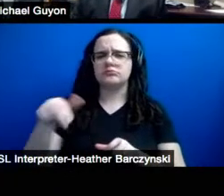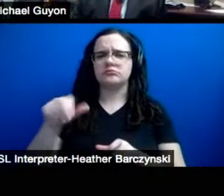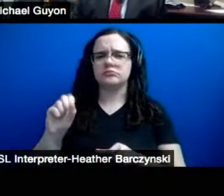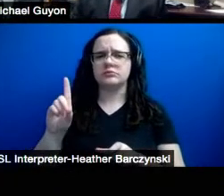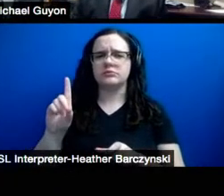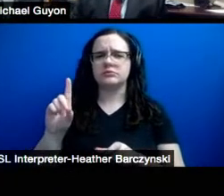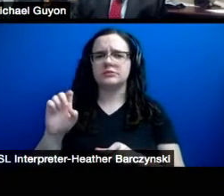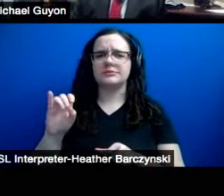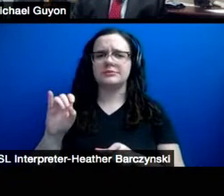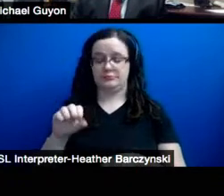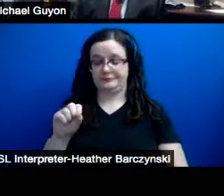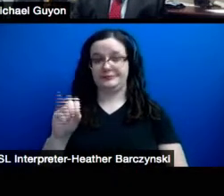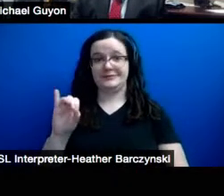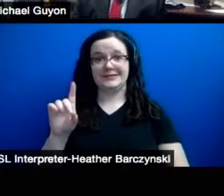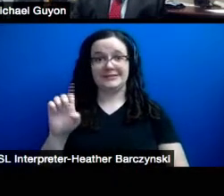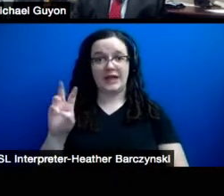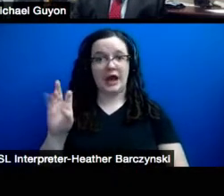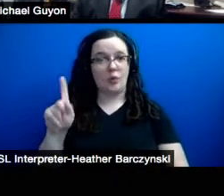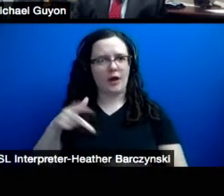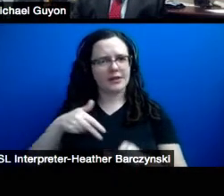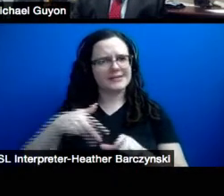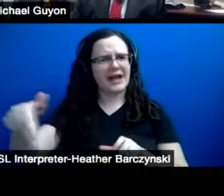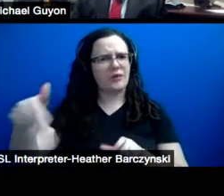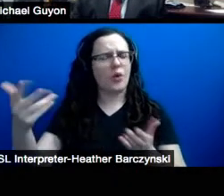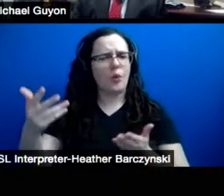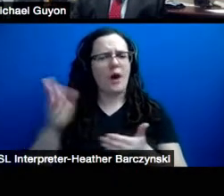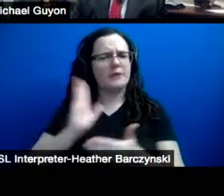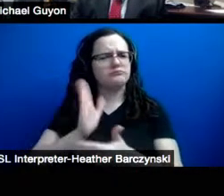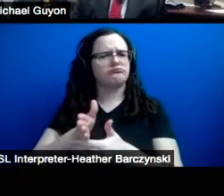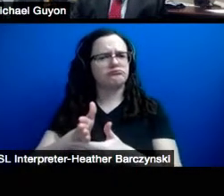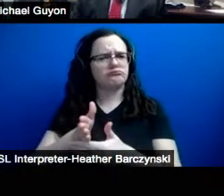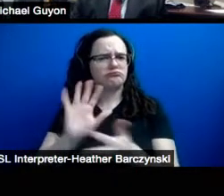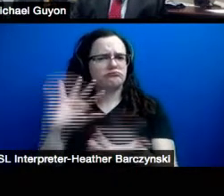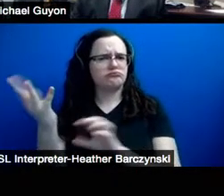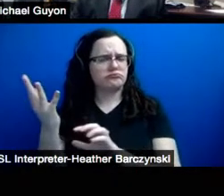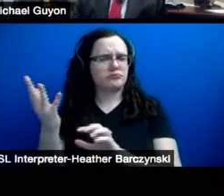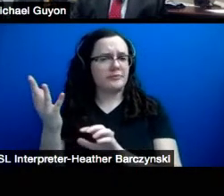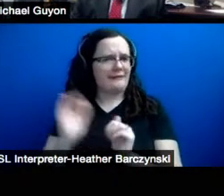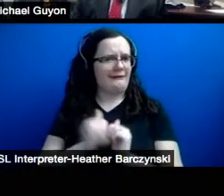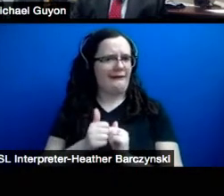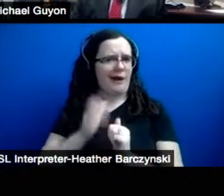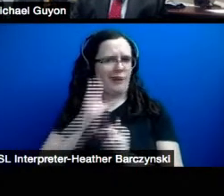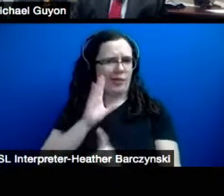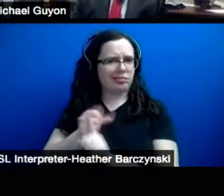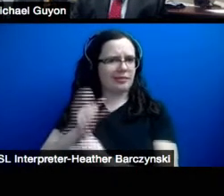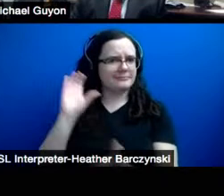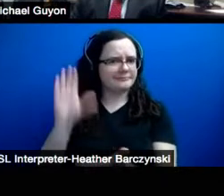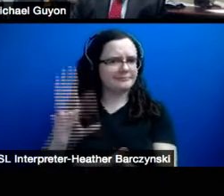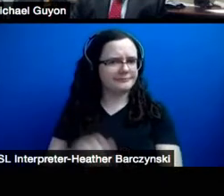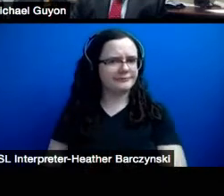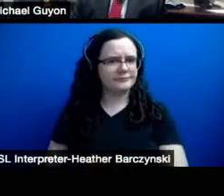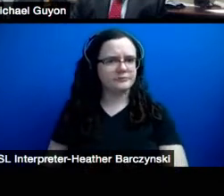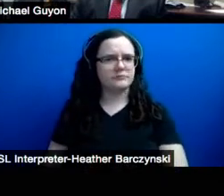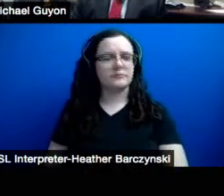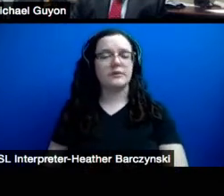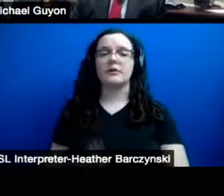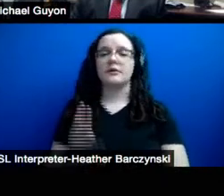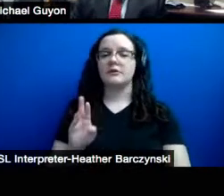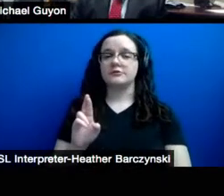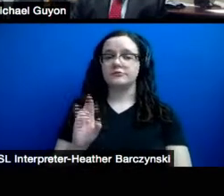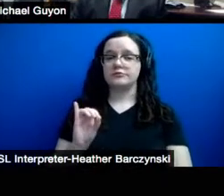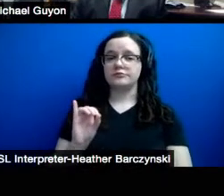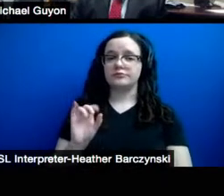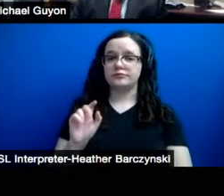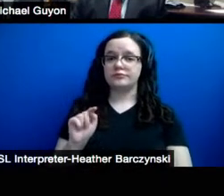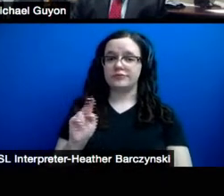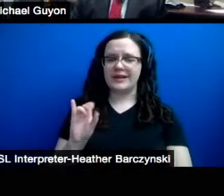disruption will there be, and is there a way to minimize the impact of that? Sure. So just going back to what